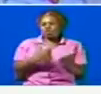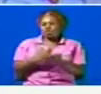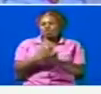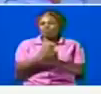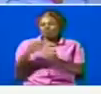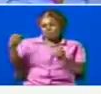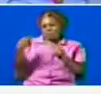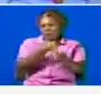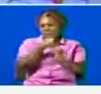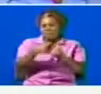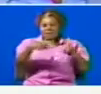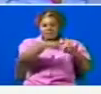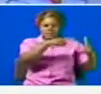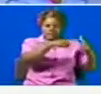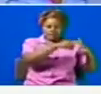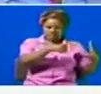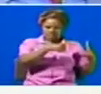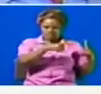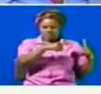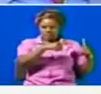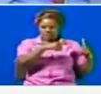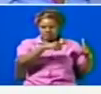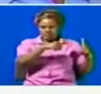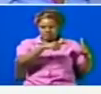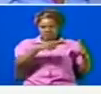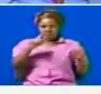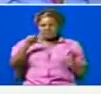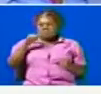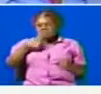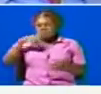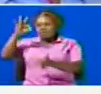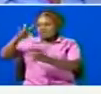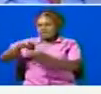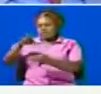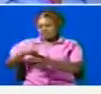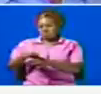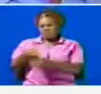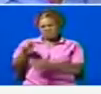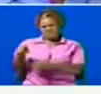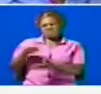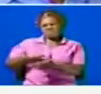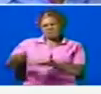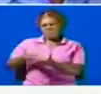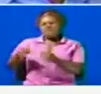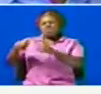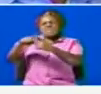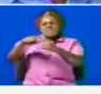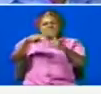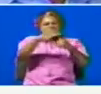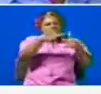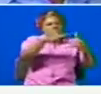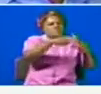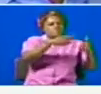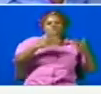violence, death and mayhem. The so-called fresh elections in Luo Nyanza is only an excuse to massacre unarmed